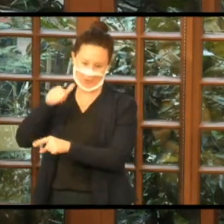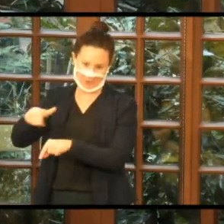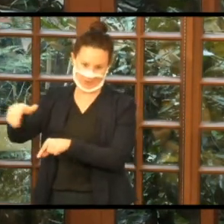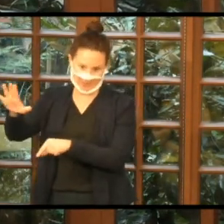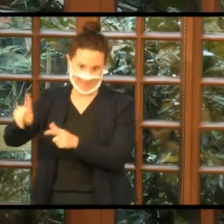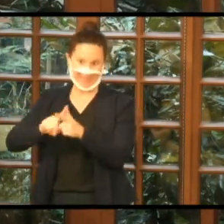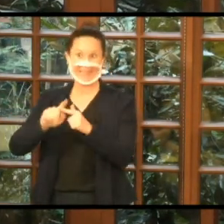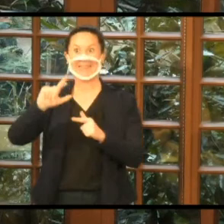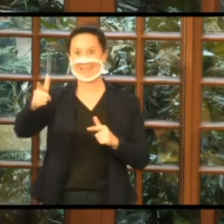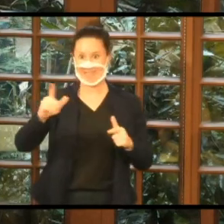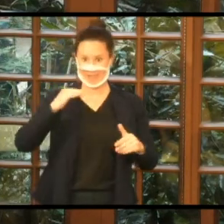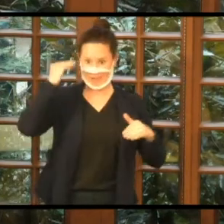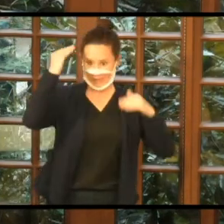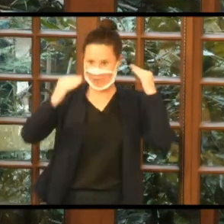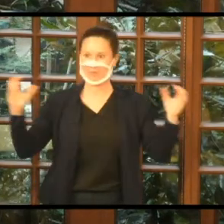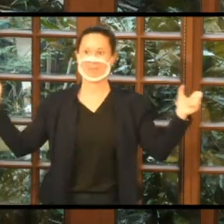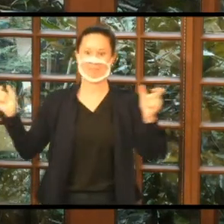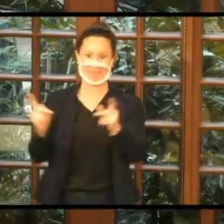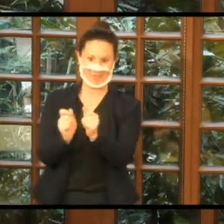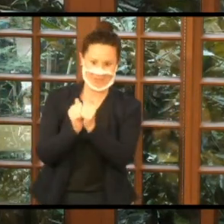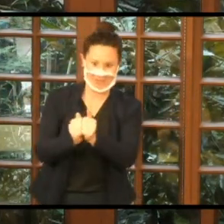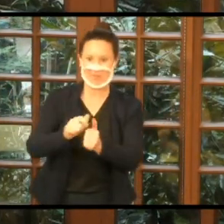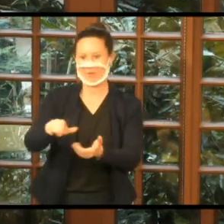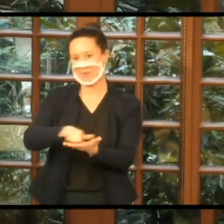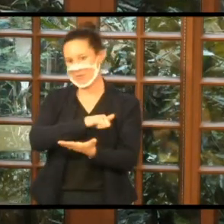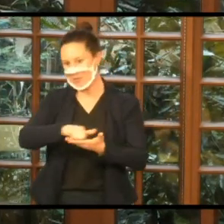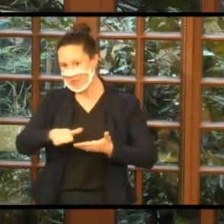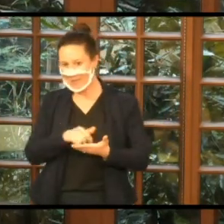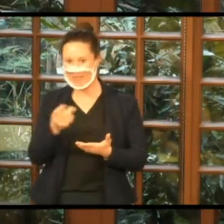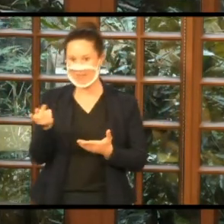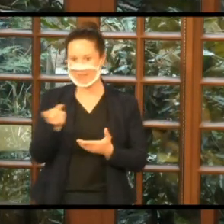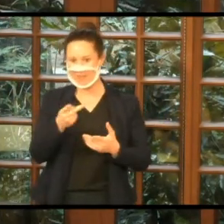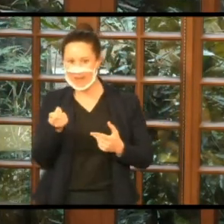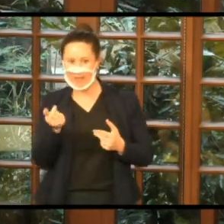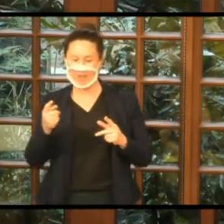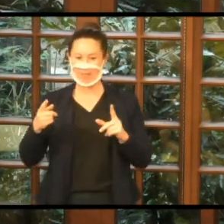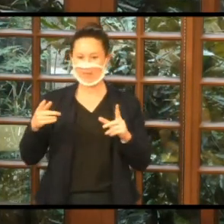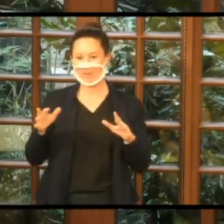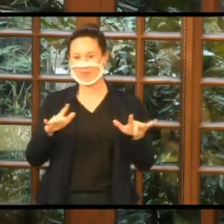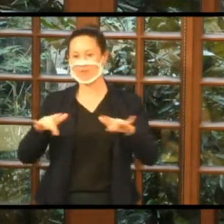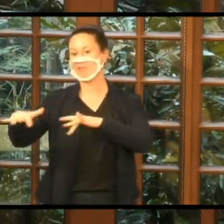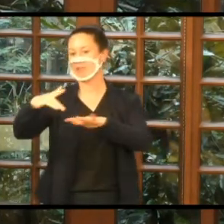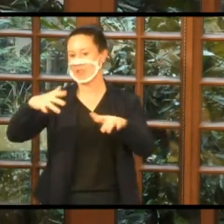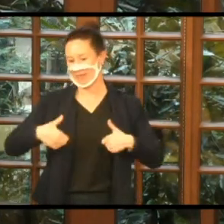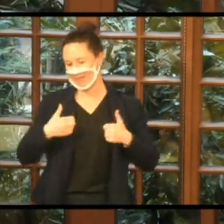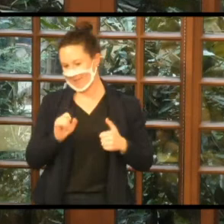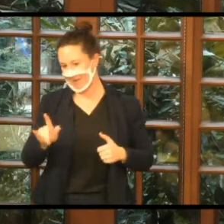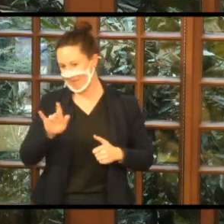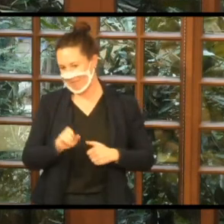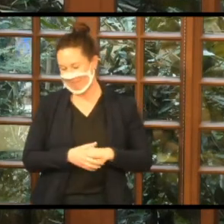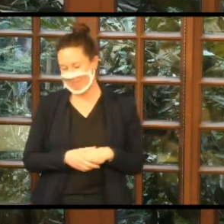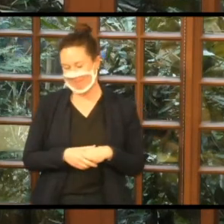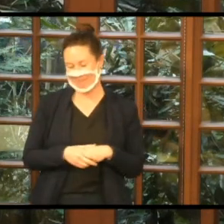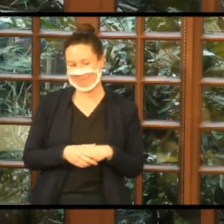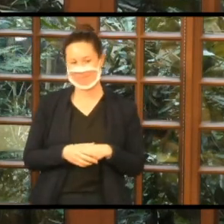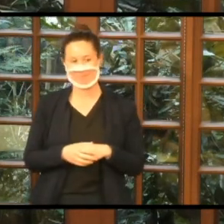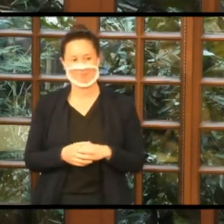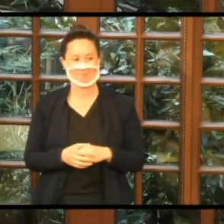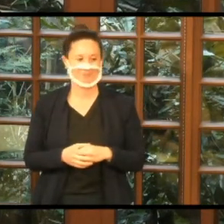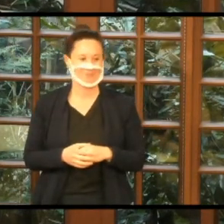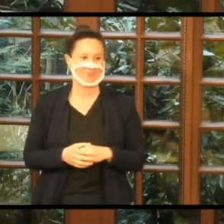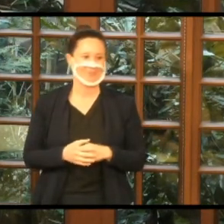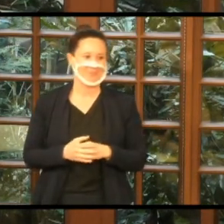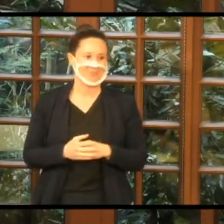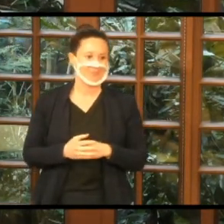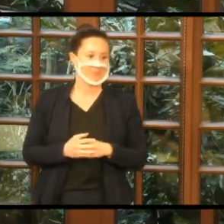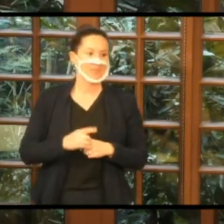reunite as adults in New York, where they've kind of taken on a little bit of a grifter lifestyle in their own way. So at this